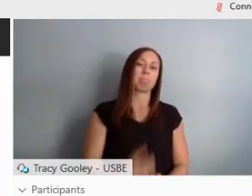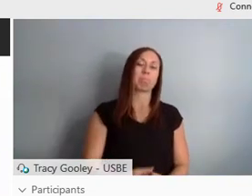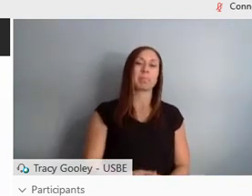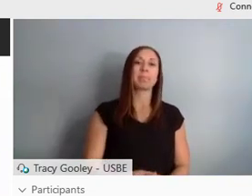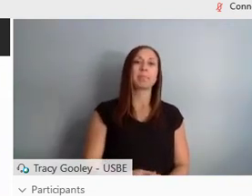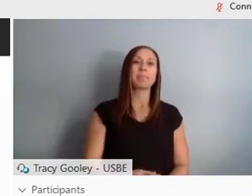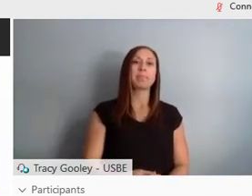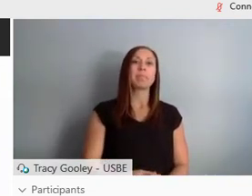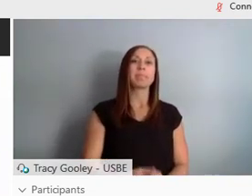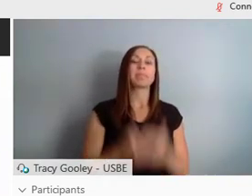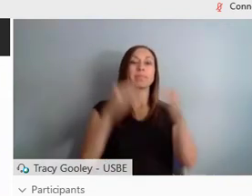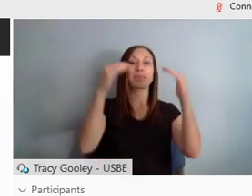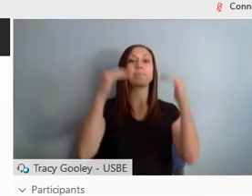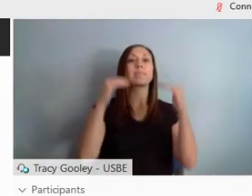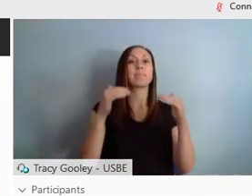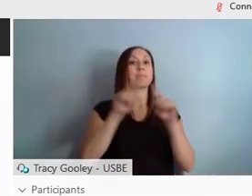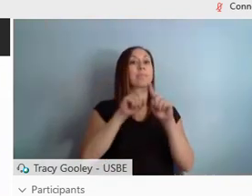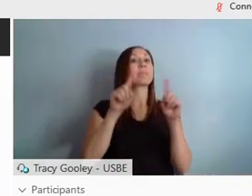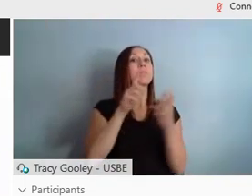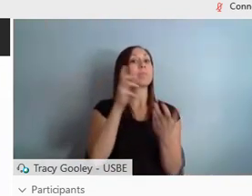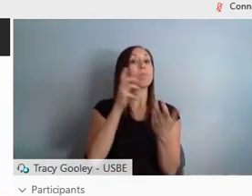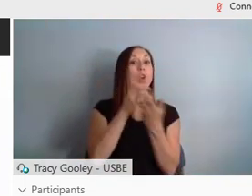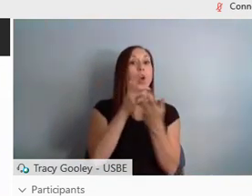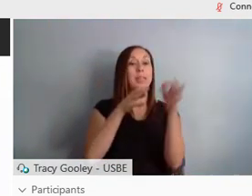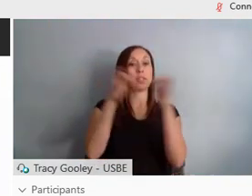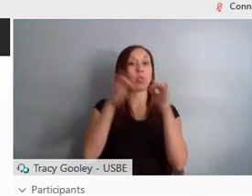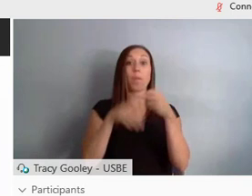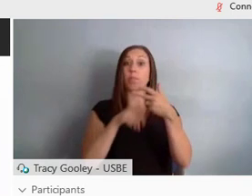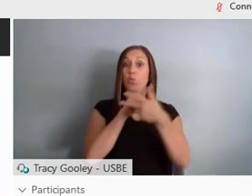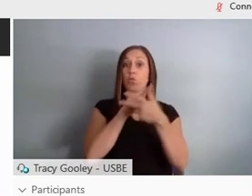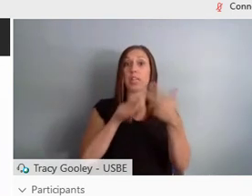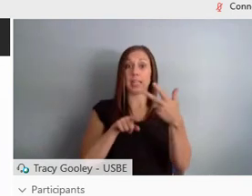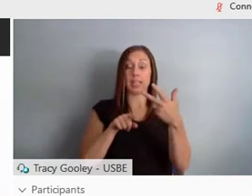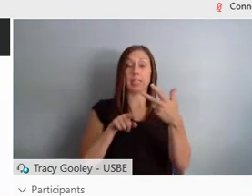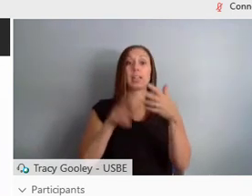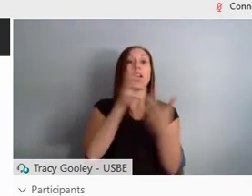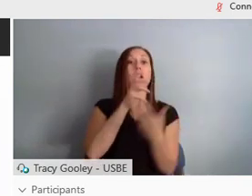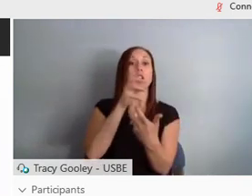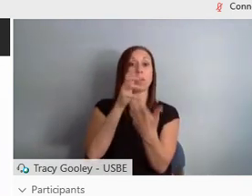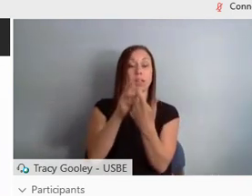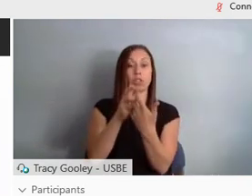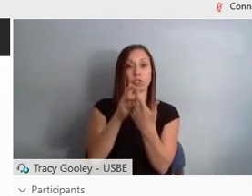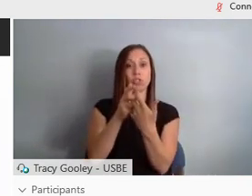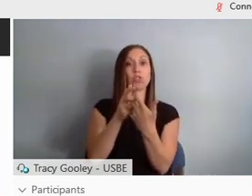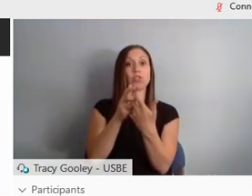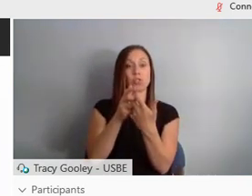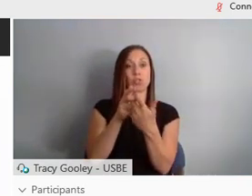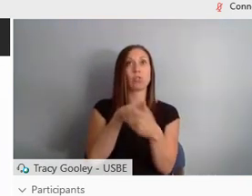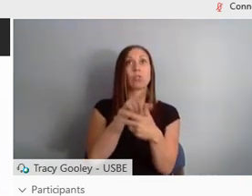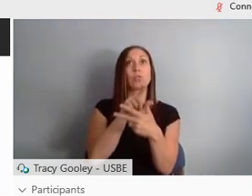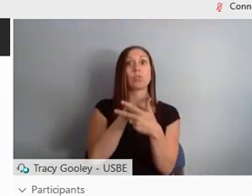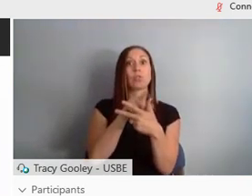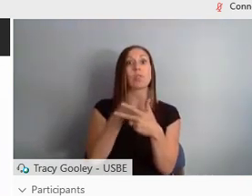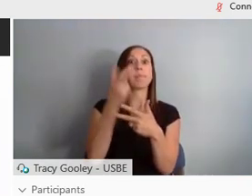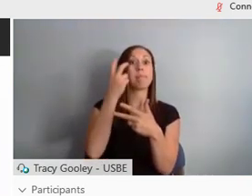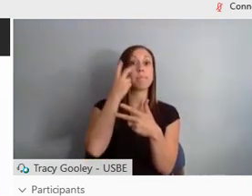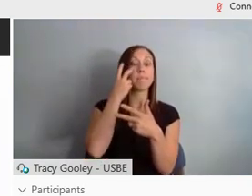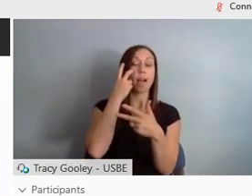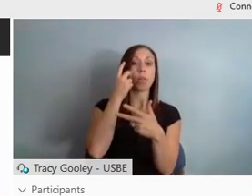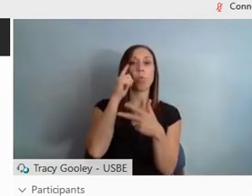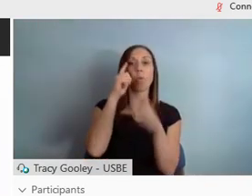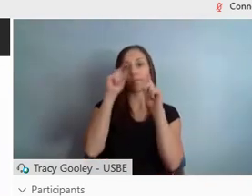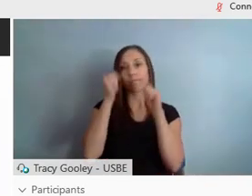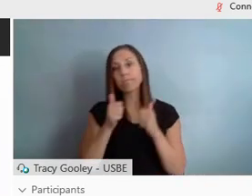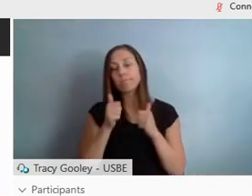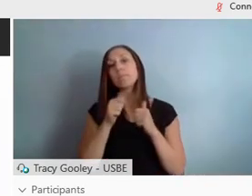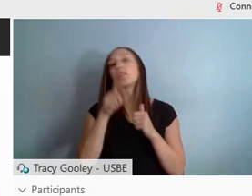have our different accommodated instructions. So look, there's 3 different accommodations there to be aware of. For students who are blind or visually